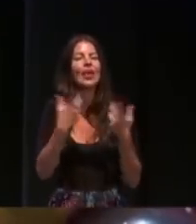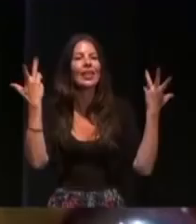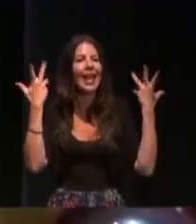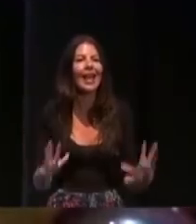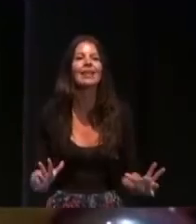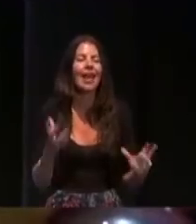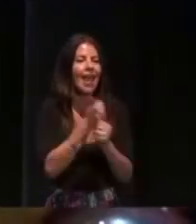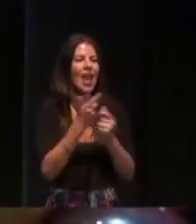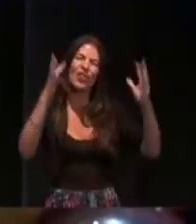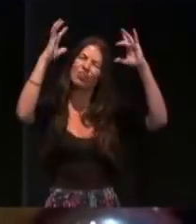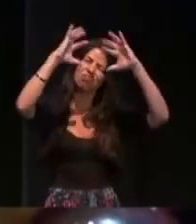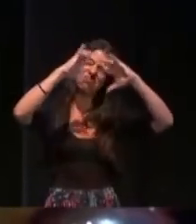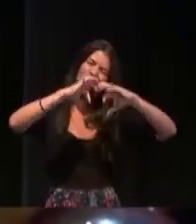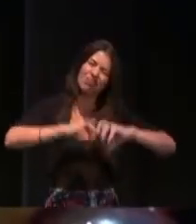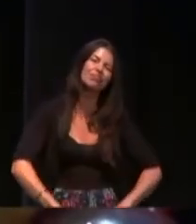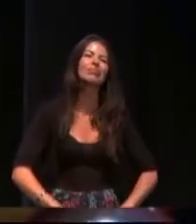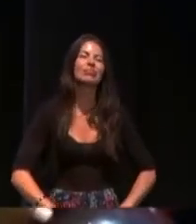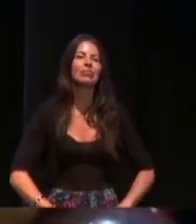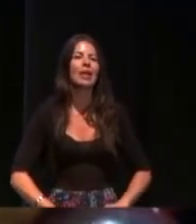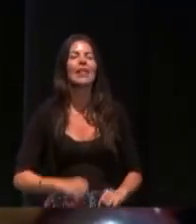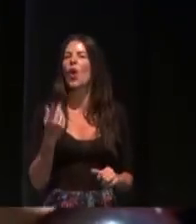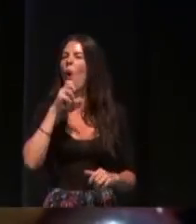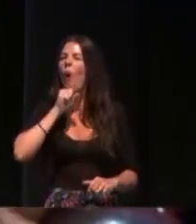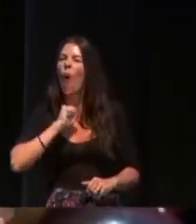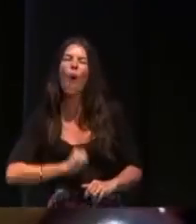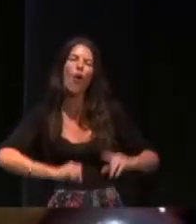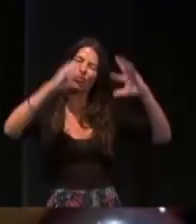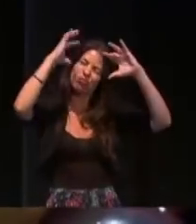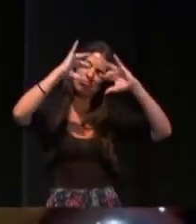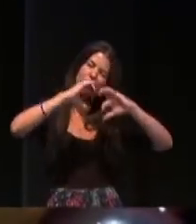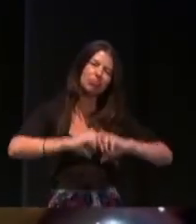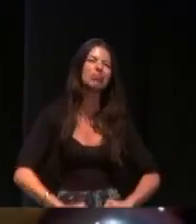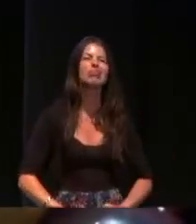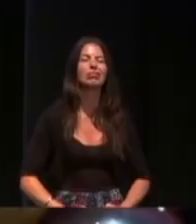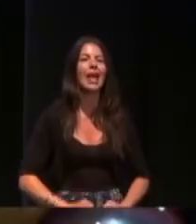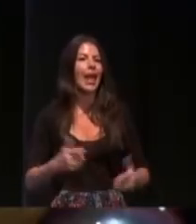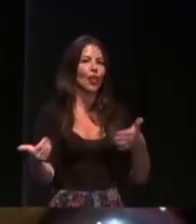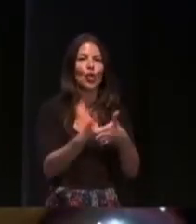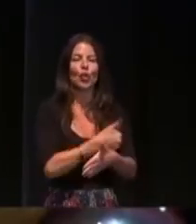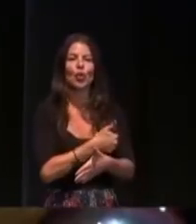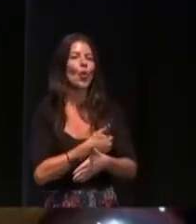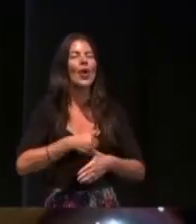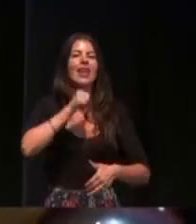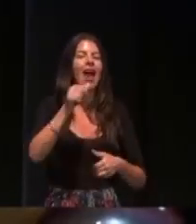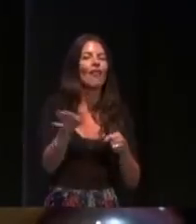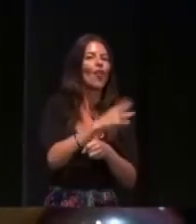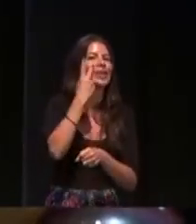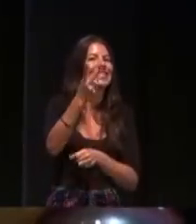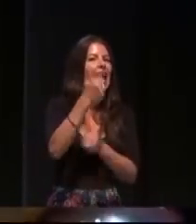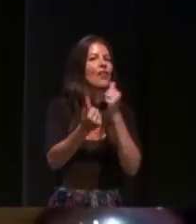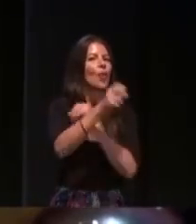when everything is falling apart. Now, all this falling apart. And the new is not quite seen by